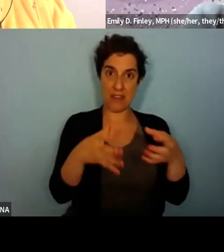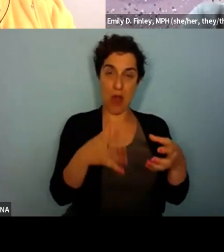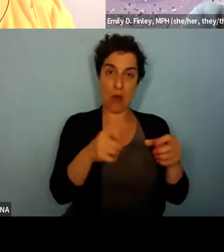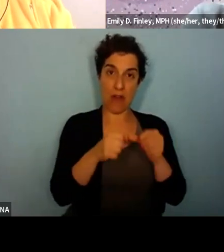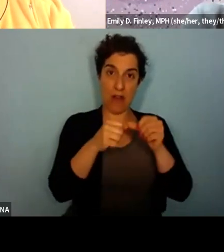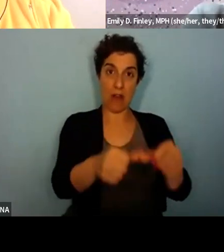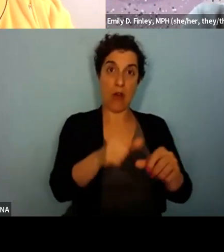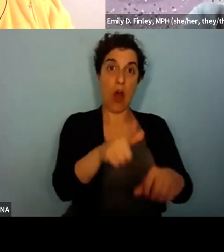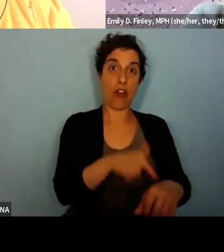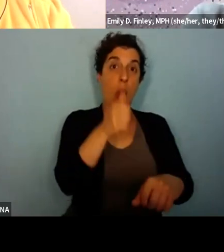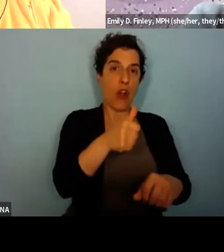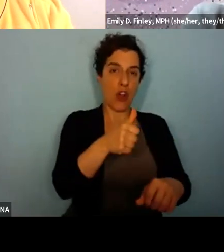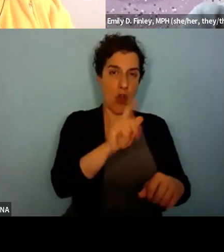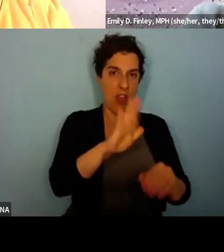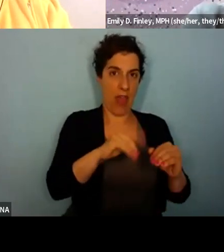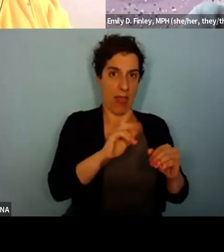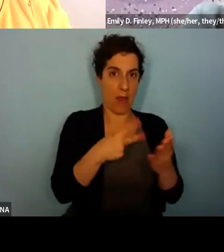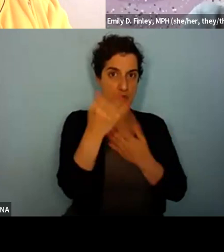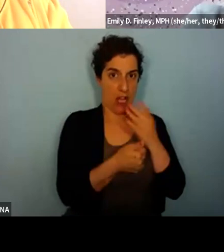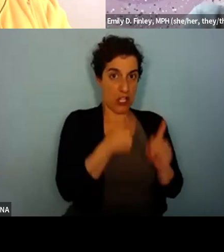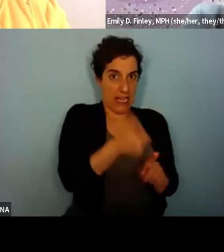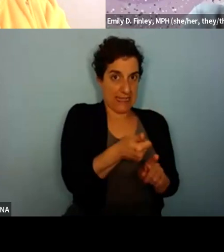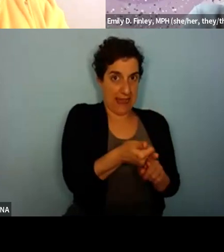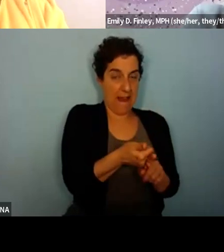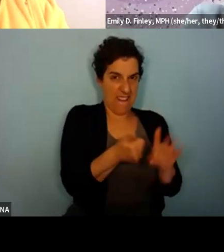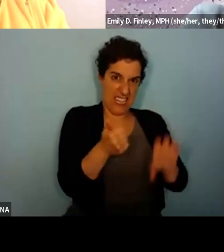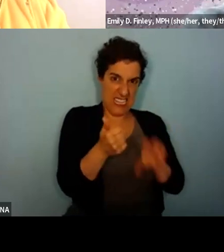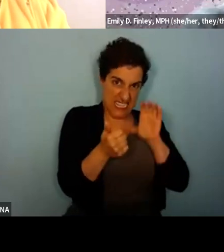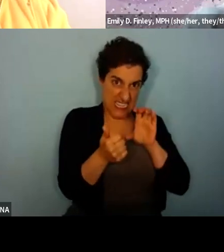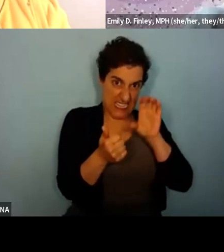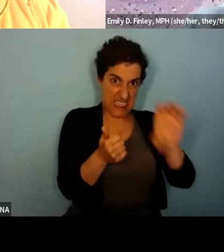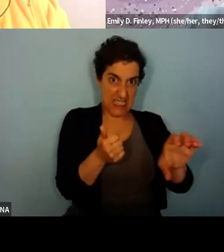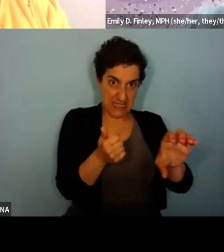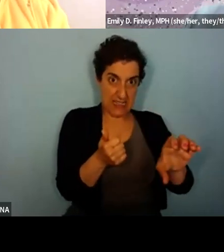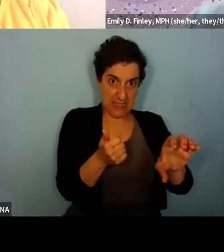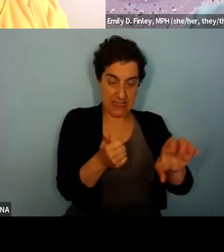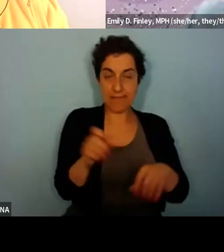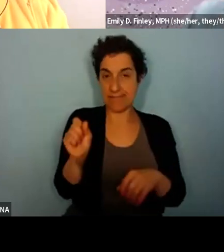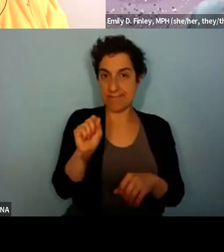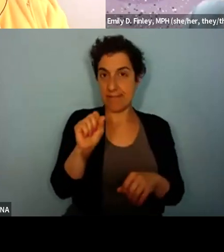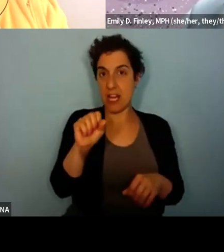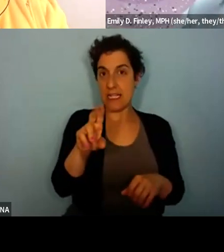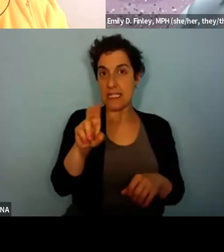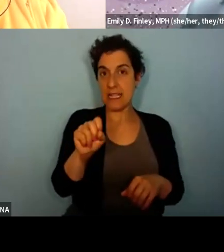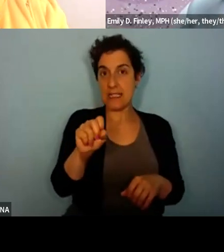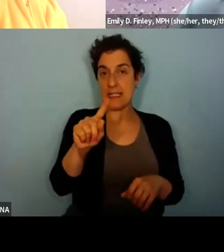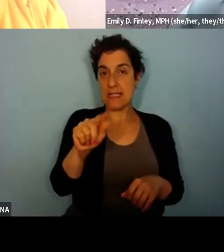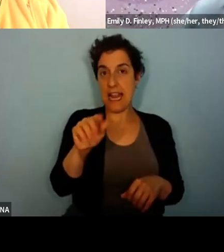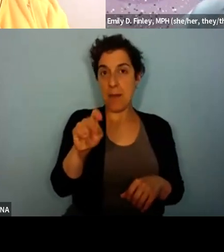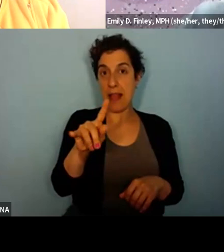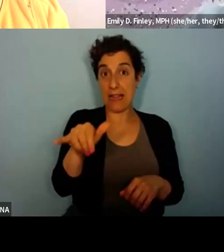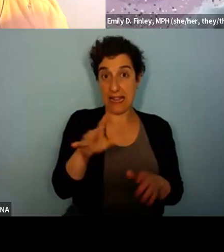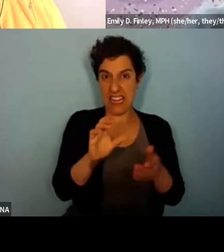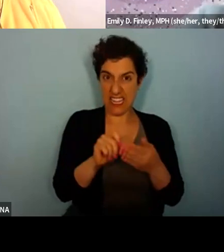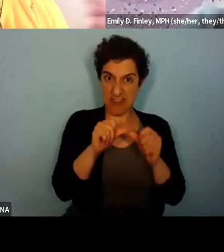than the project. Okay. Yeah. So whether it, Sustainability. Mhm. yes, whether it would be getting